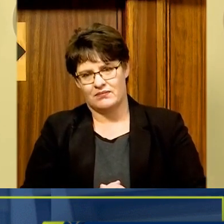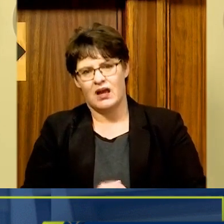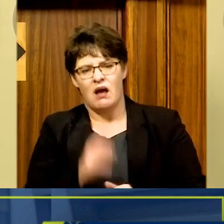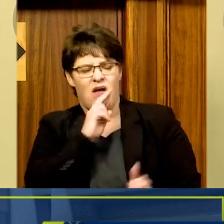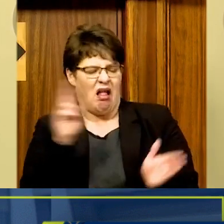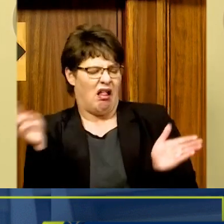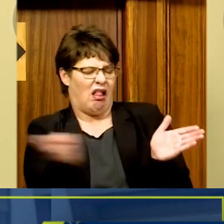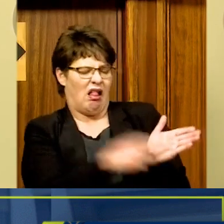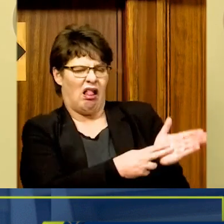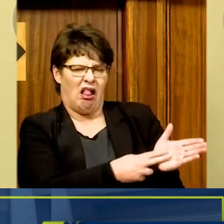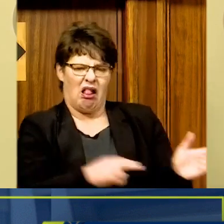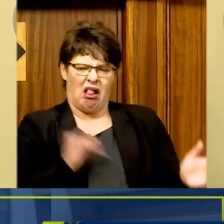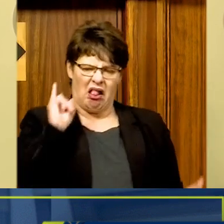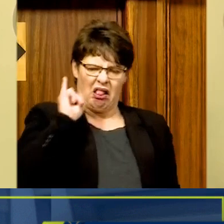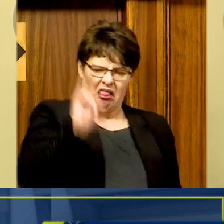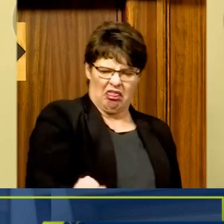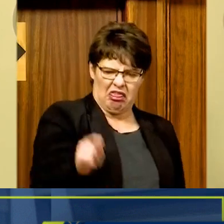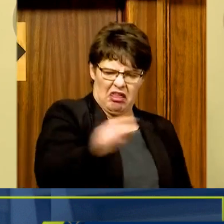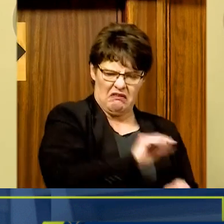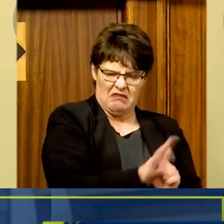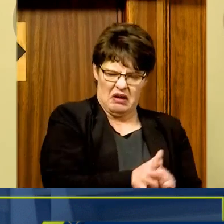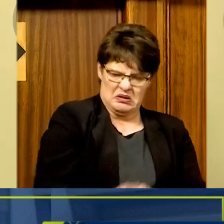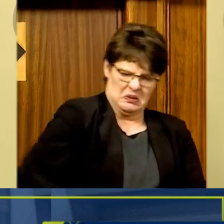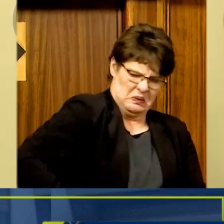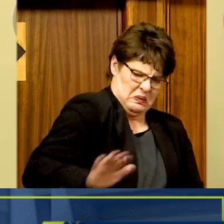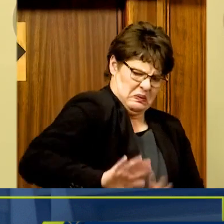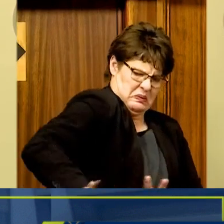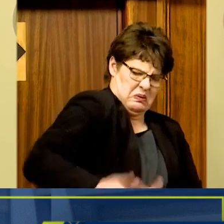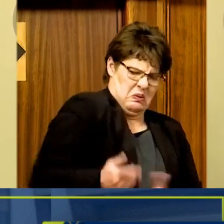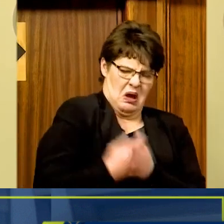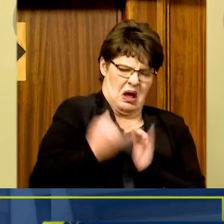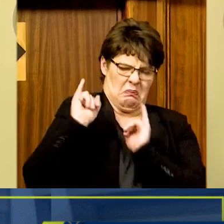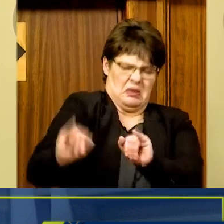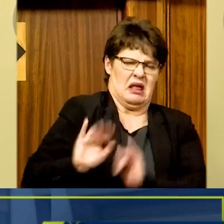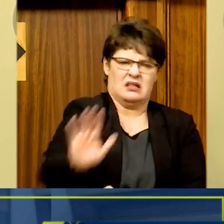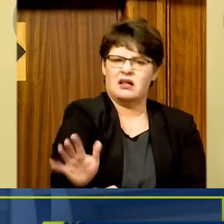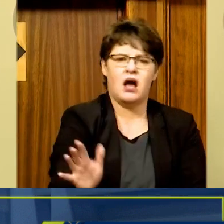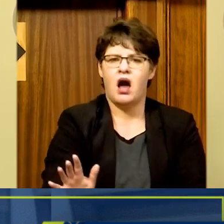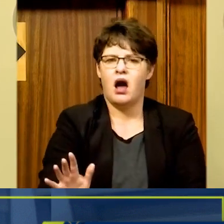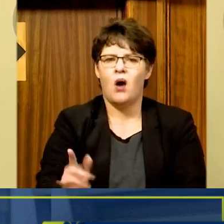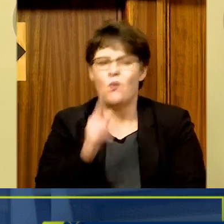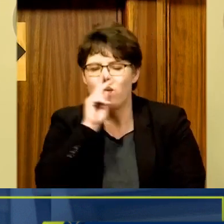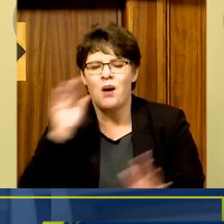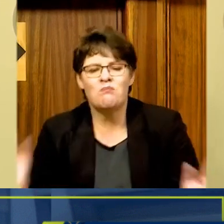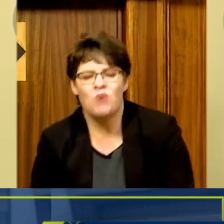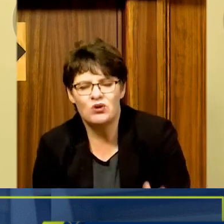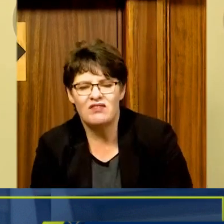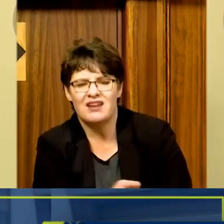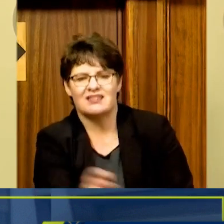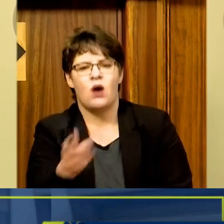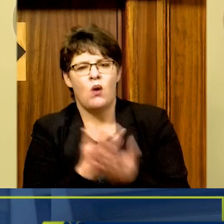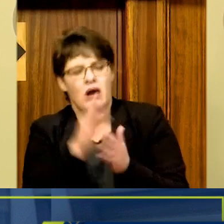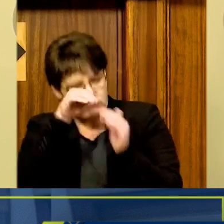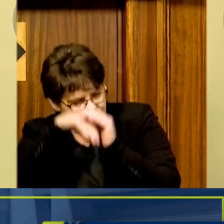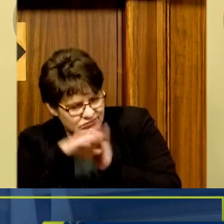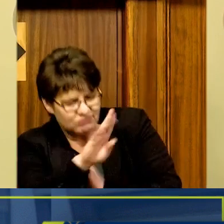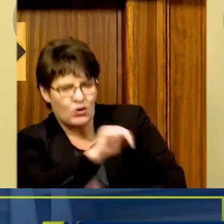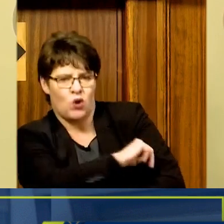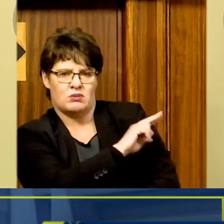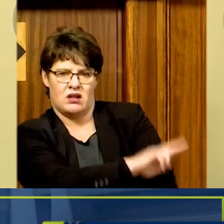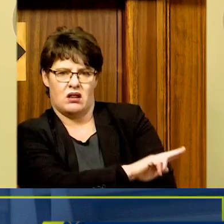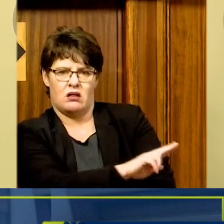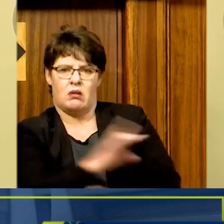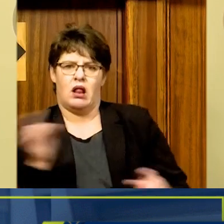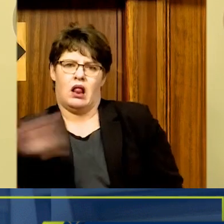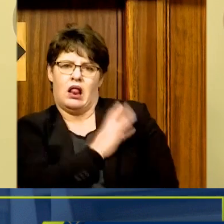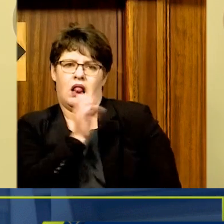stigma around the virus and motivates those who are ill to seek care and not live